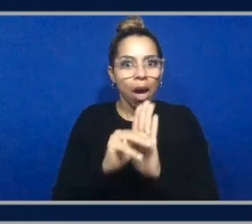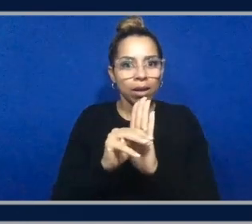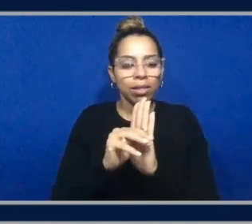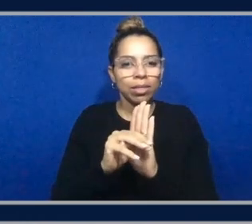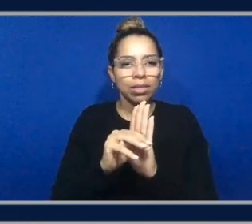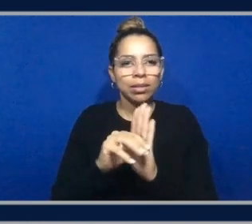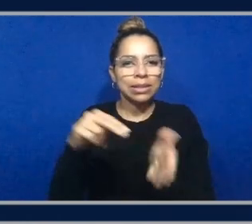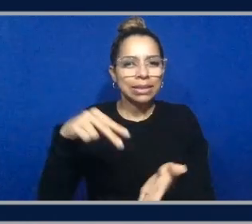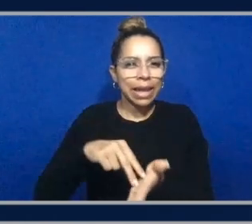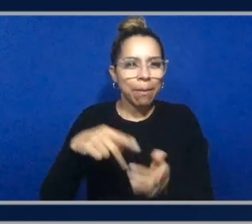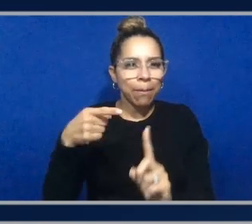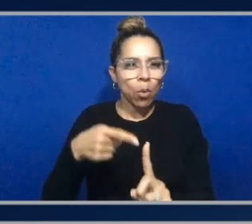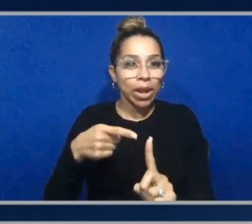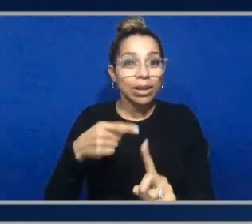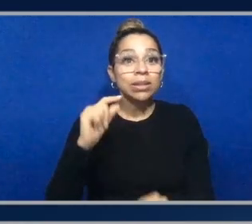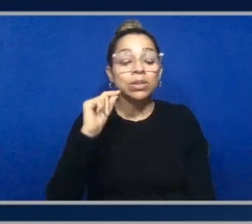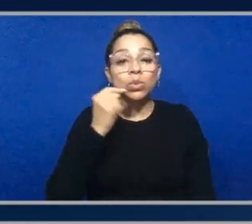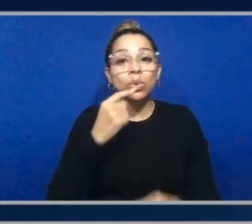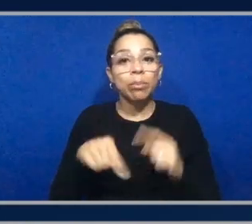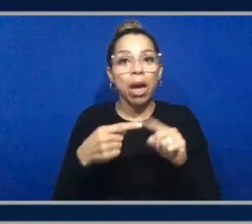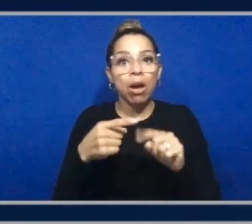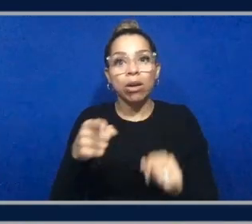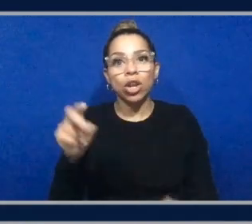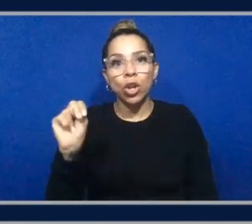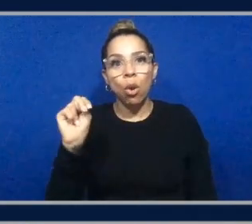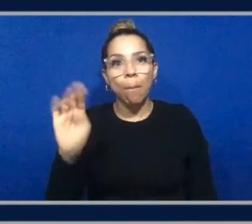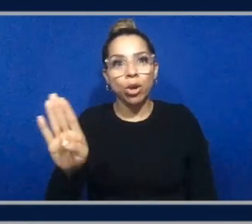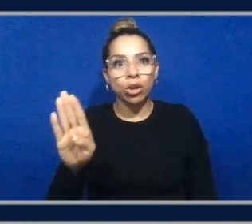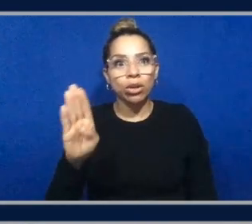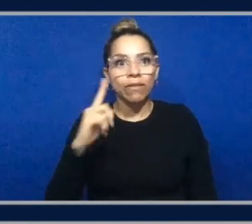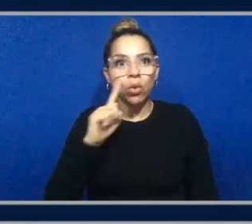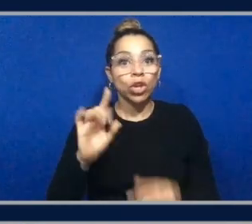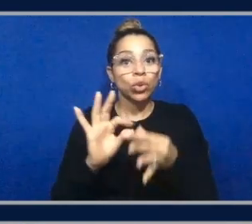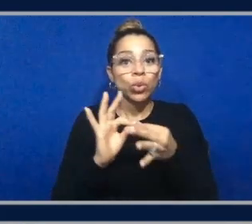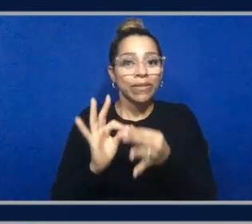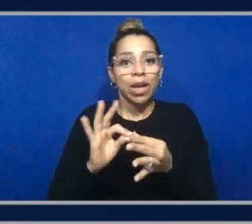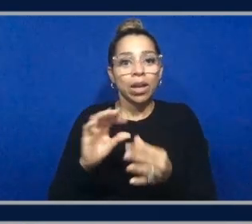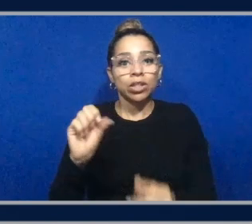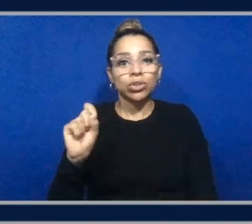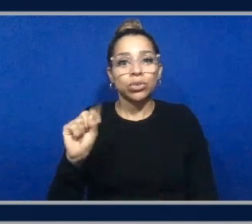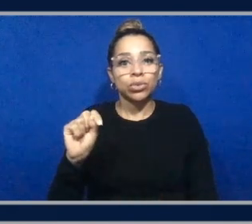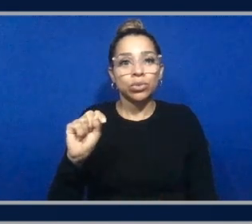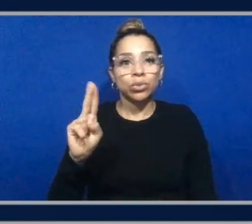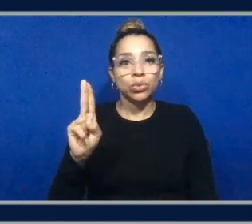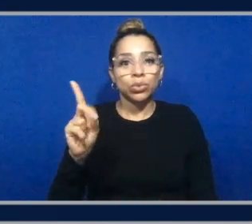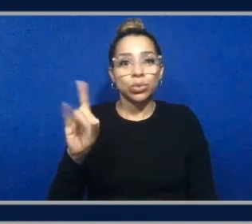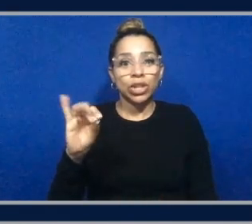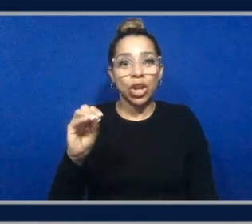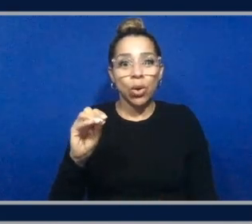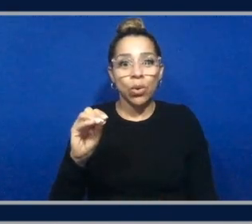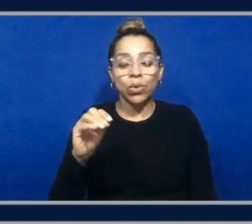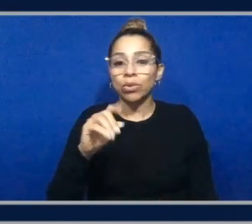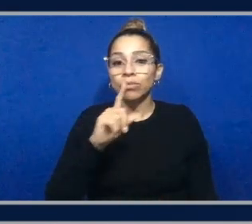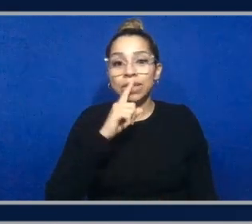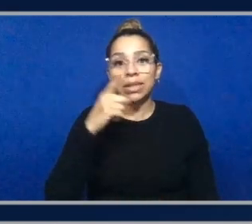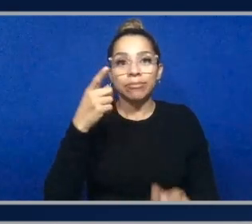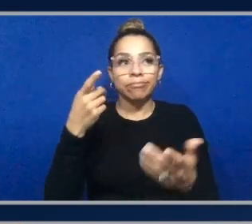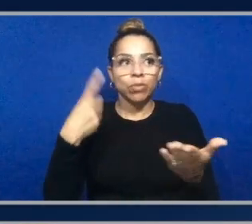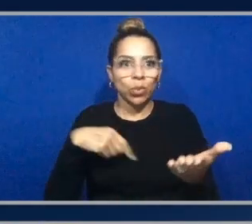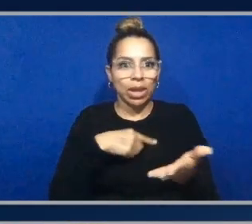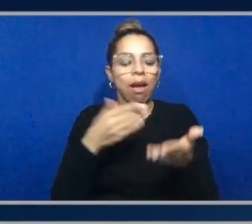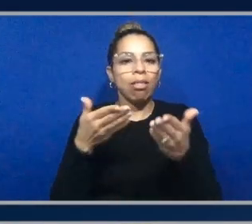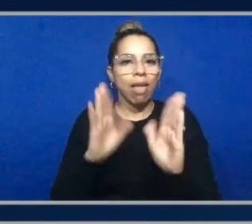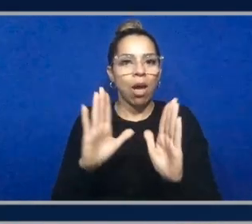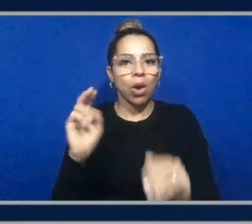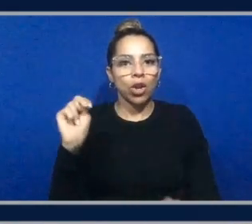about the notebook in Unified Studio is that we've basically we allow the notebook to talk to